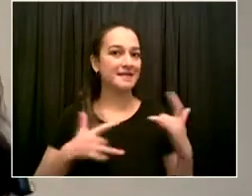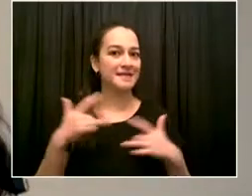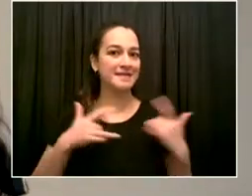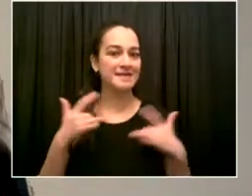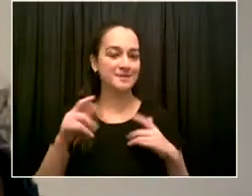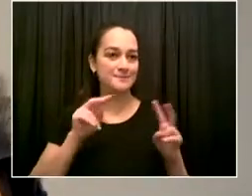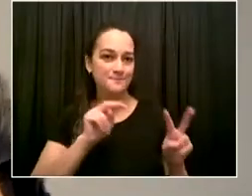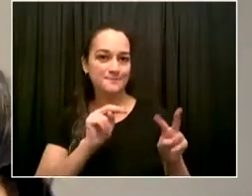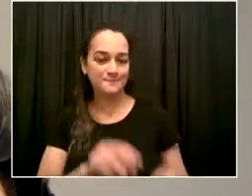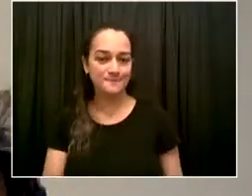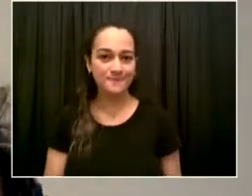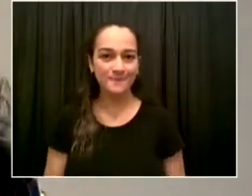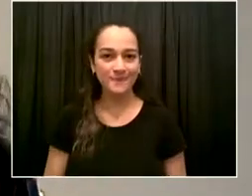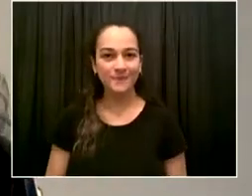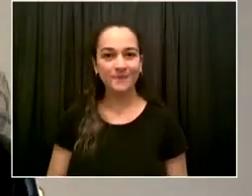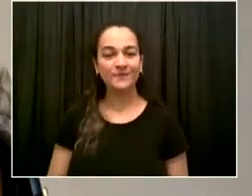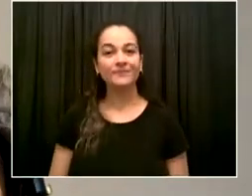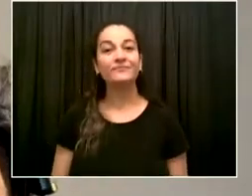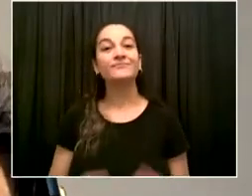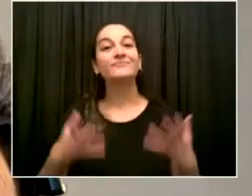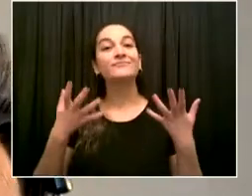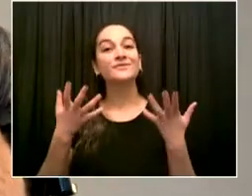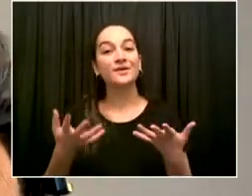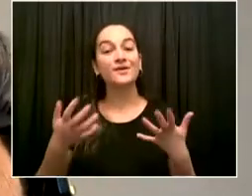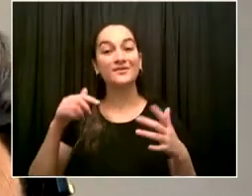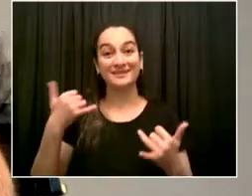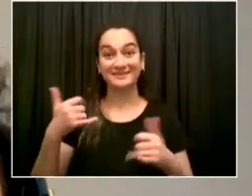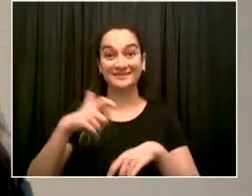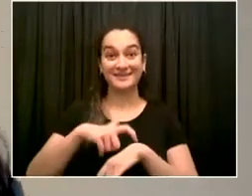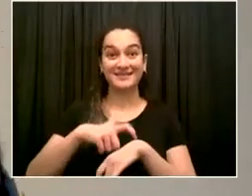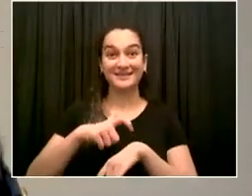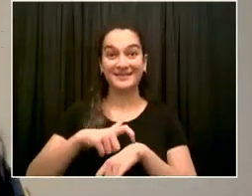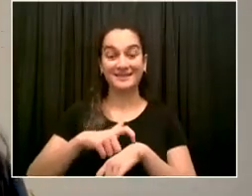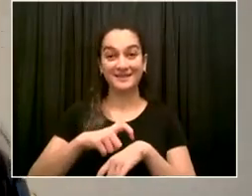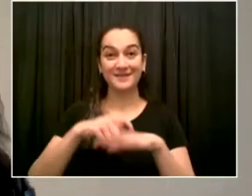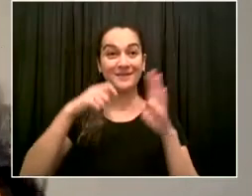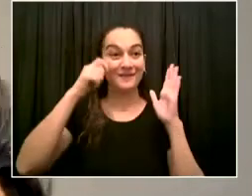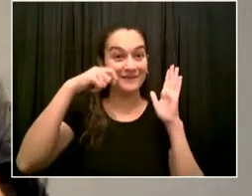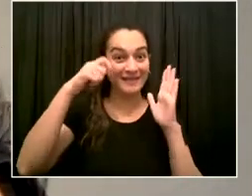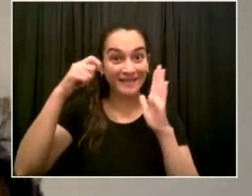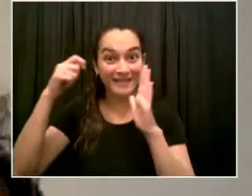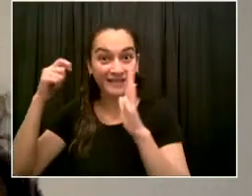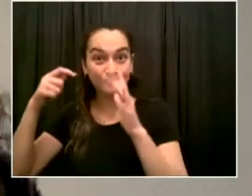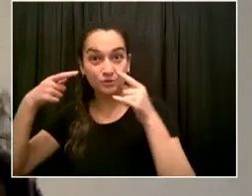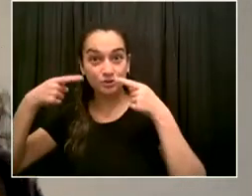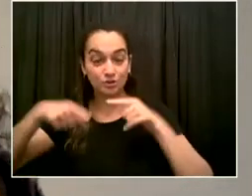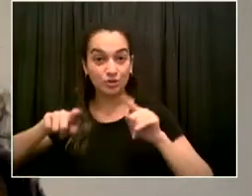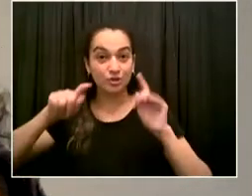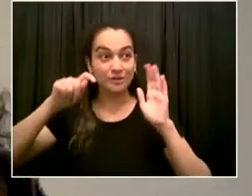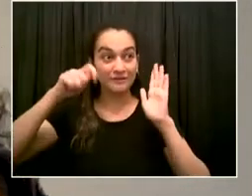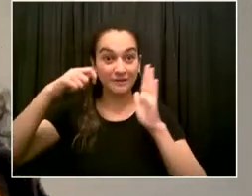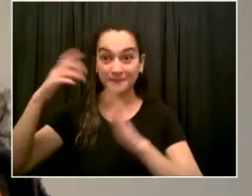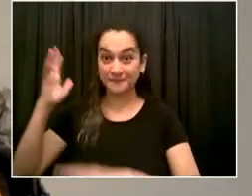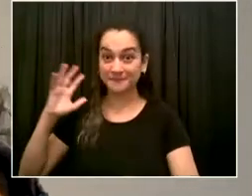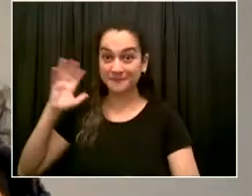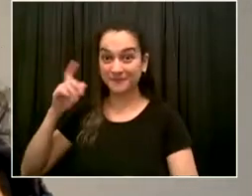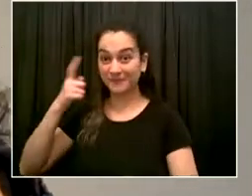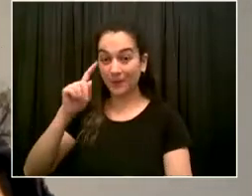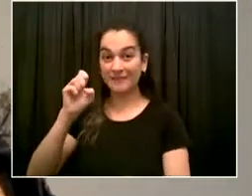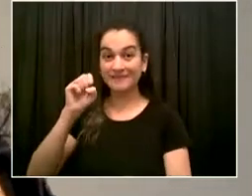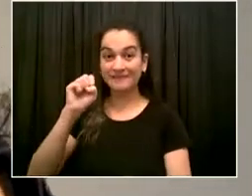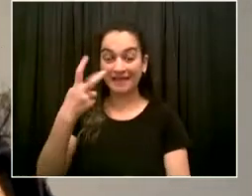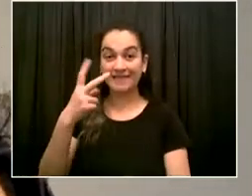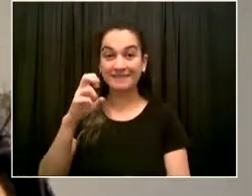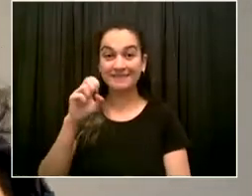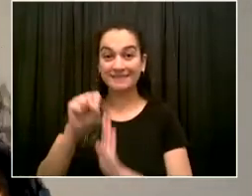challenged, but like all the other shows, been challenged by this new thing of COVID, but triumphant in its ability to get